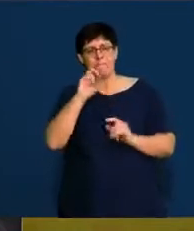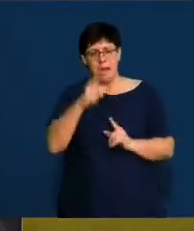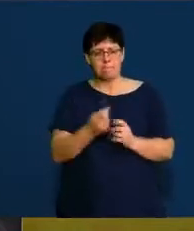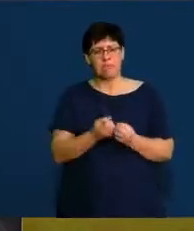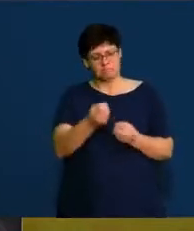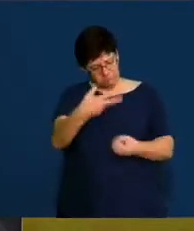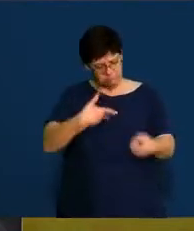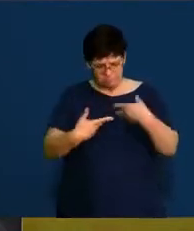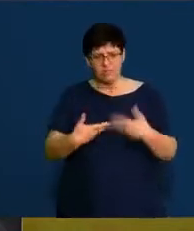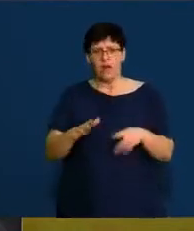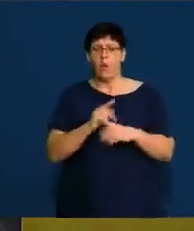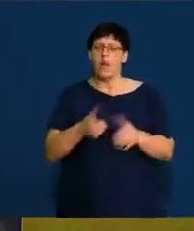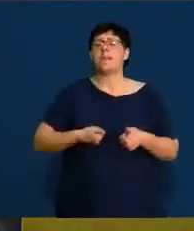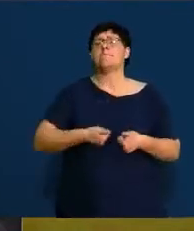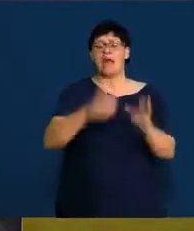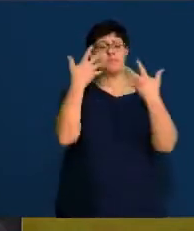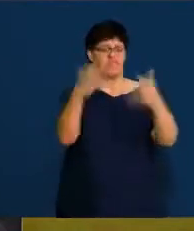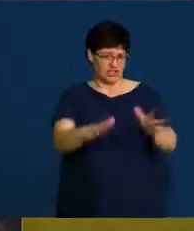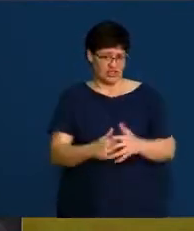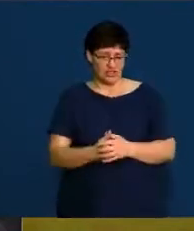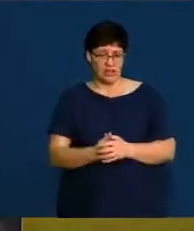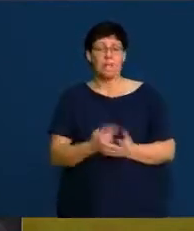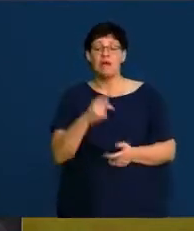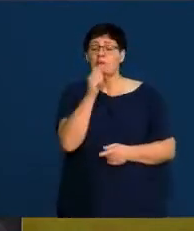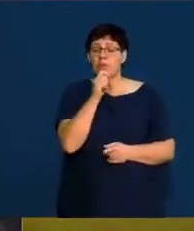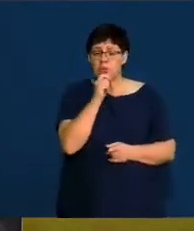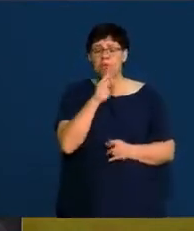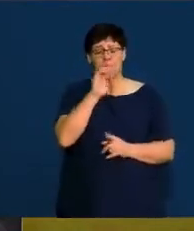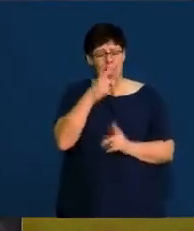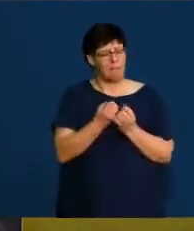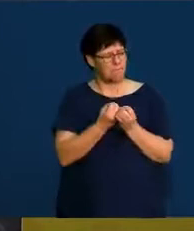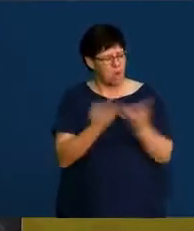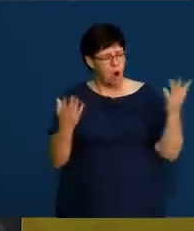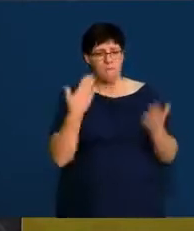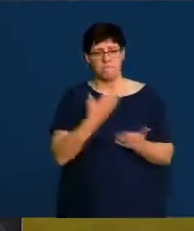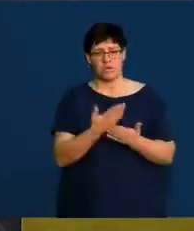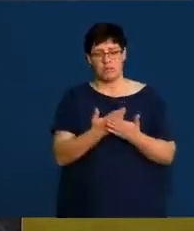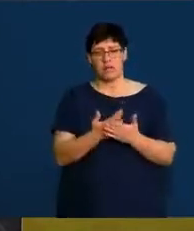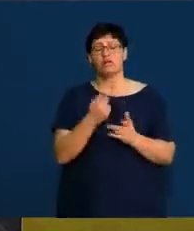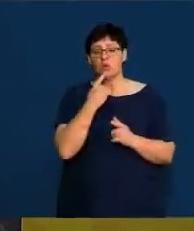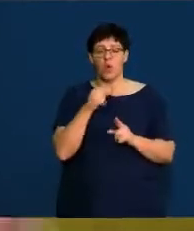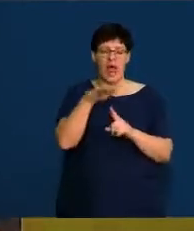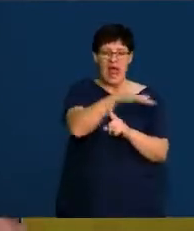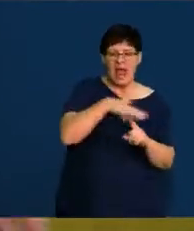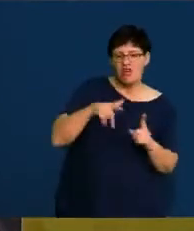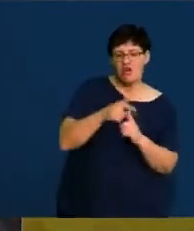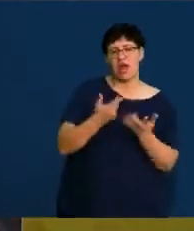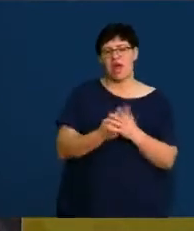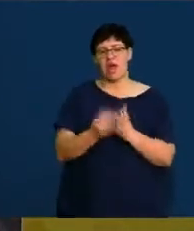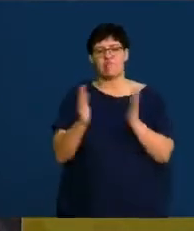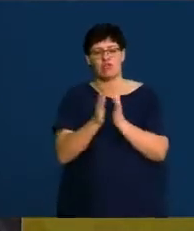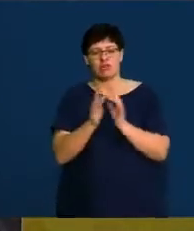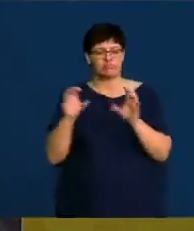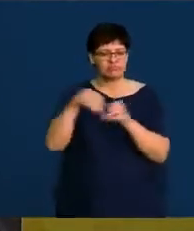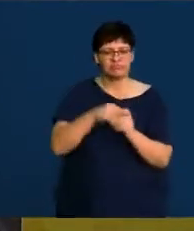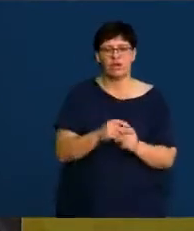possible, which you will return when you're done, but use as many maps as possible to calculate areas, magnetic declinations,